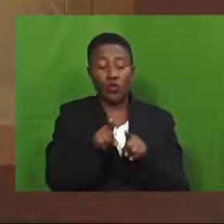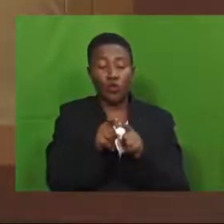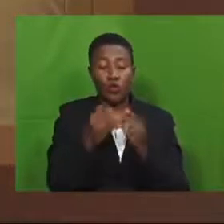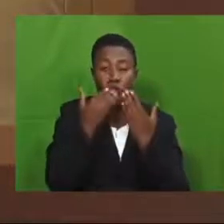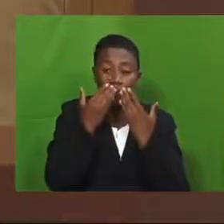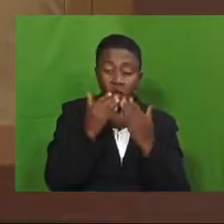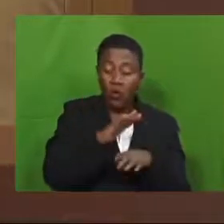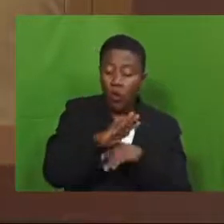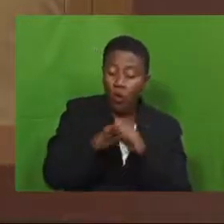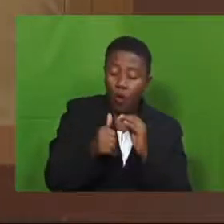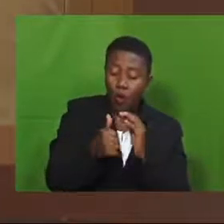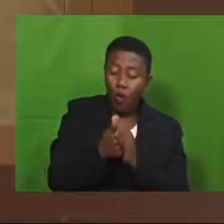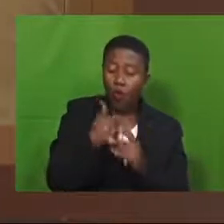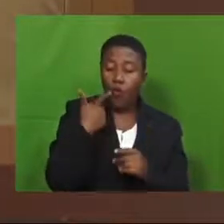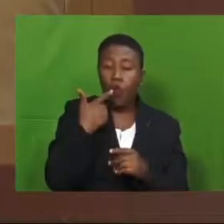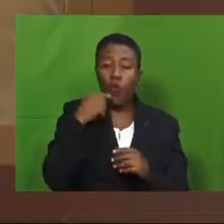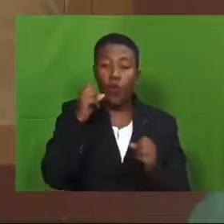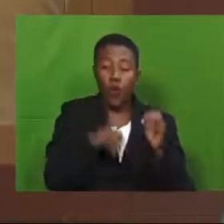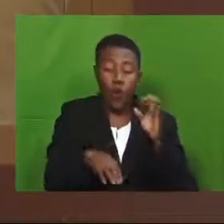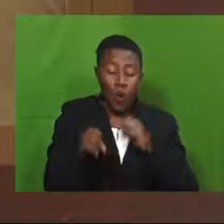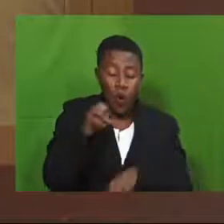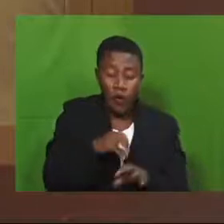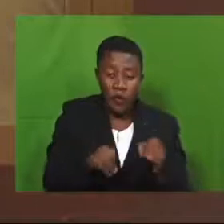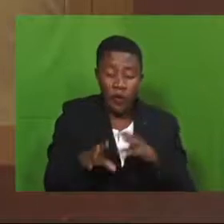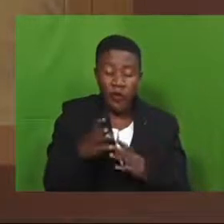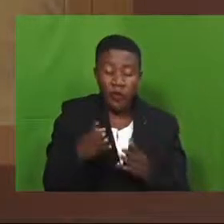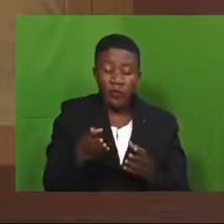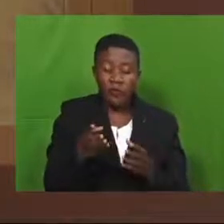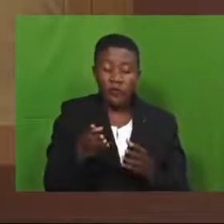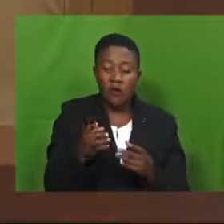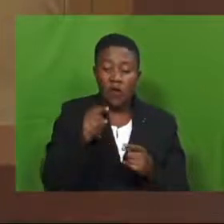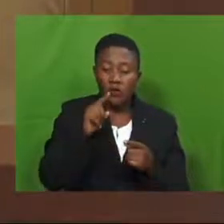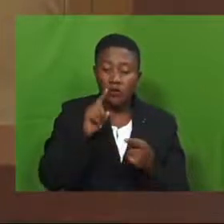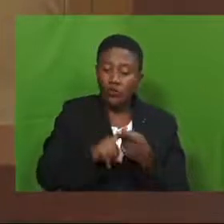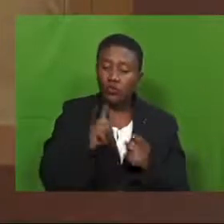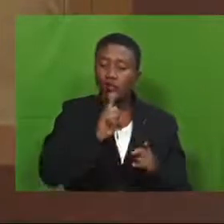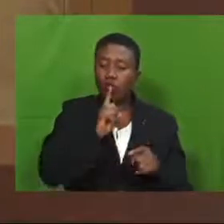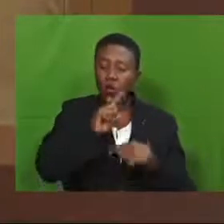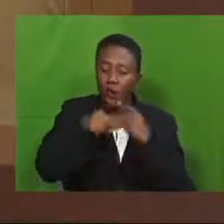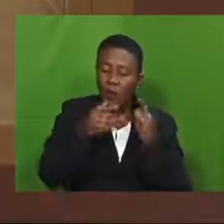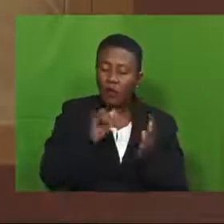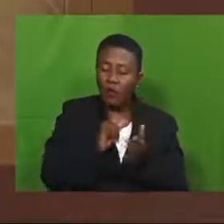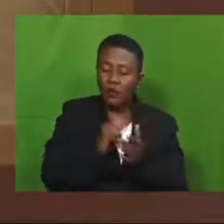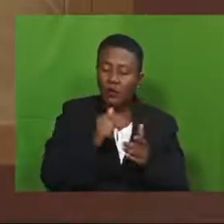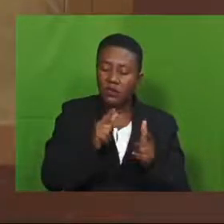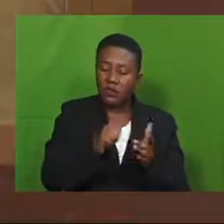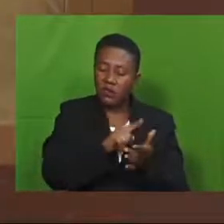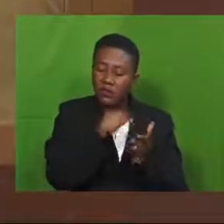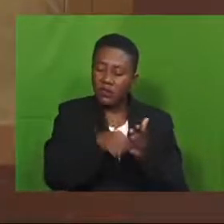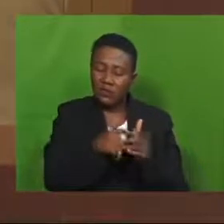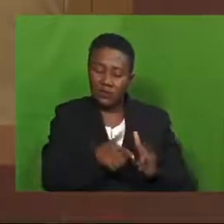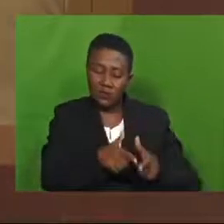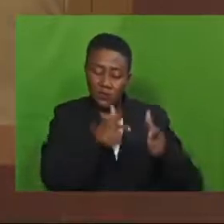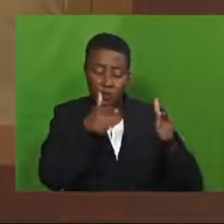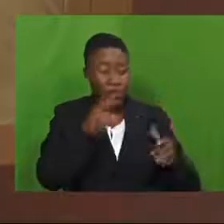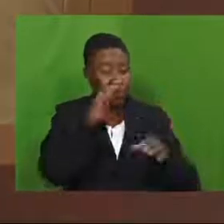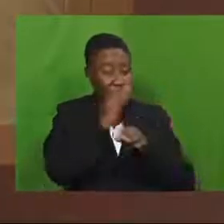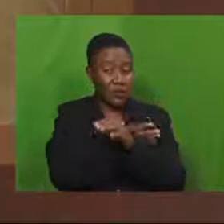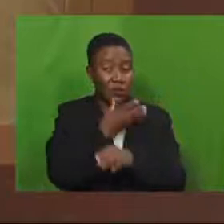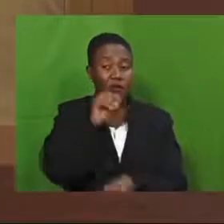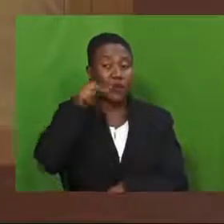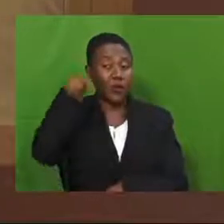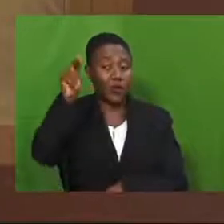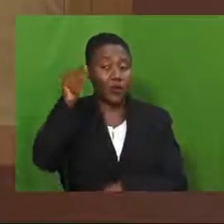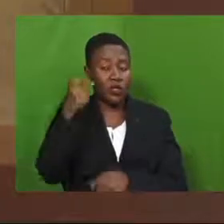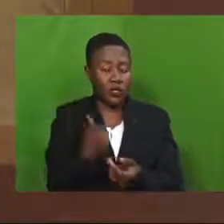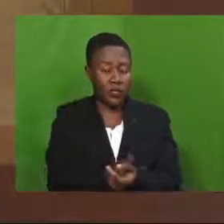who have contributed in eulogizing the life of this great son of Northern Ghana. May